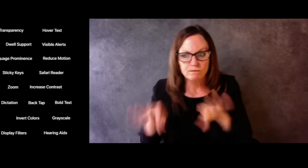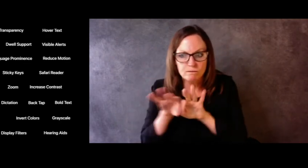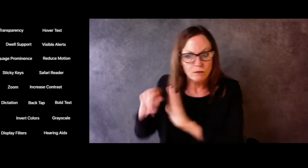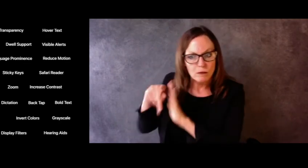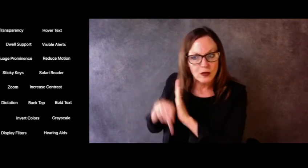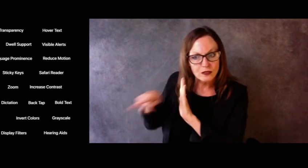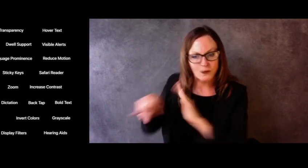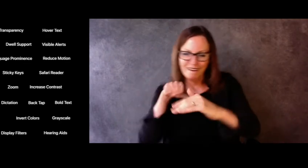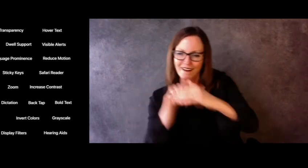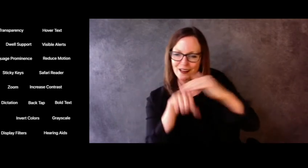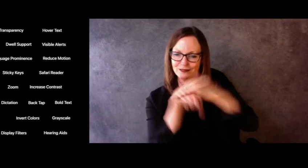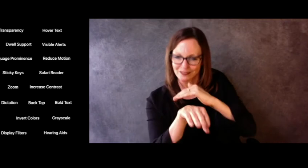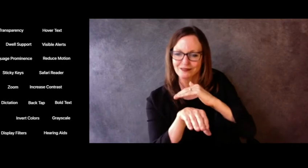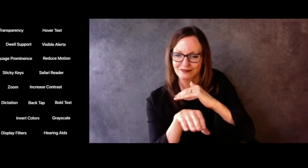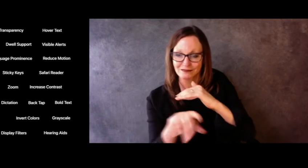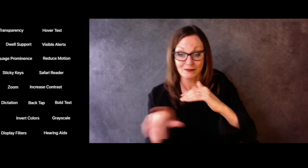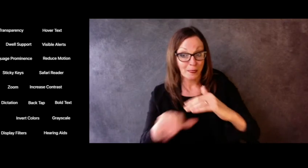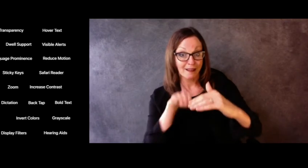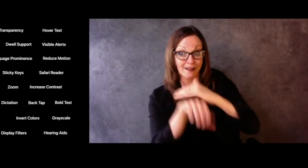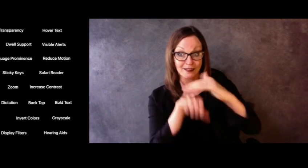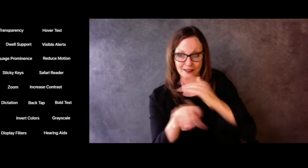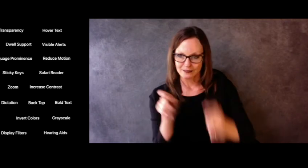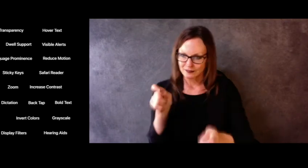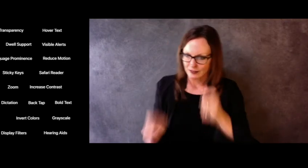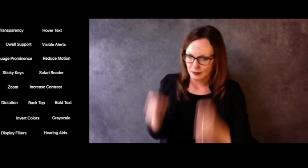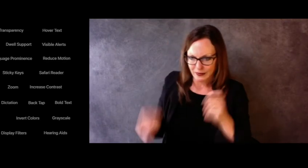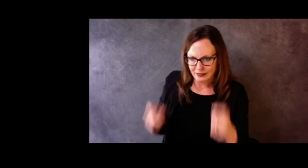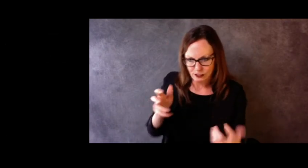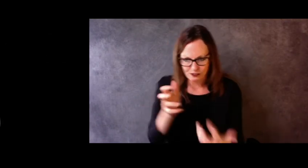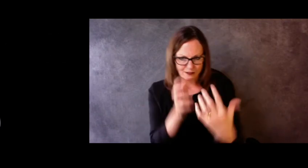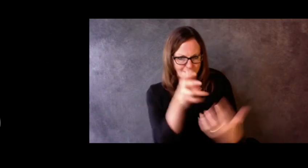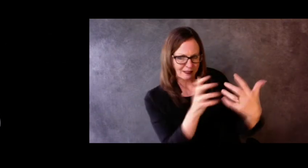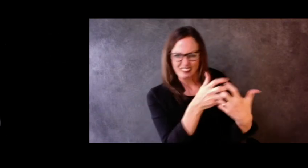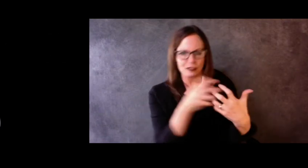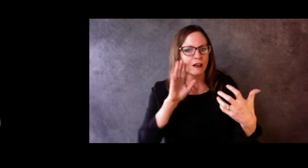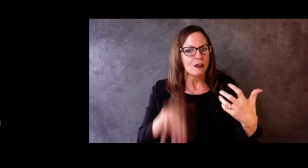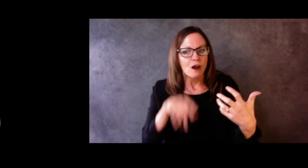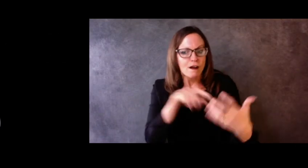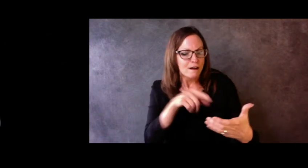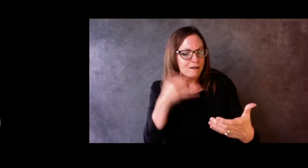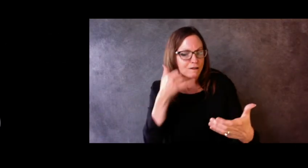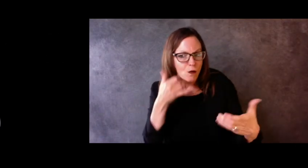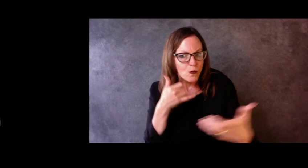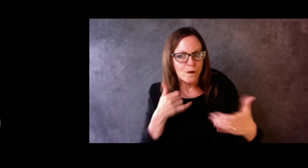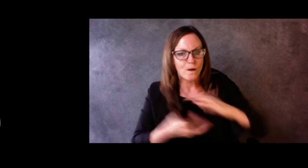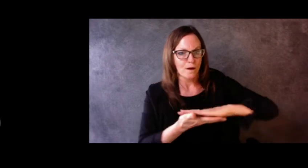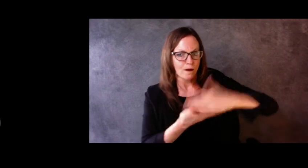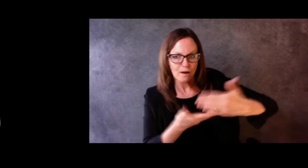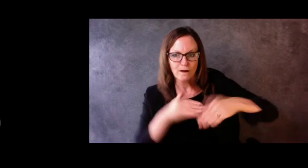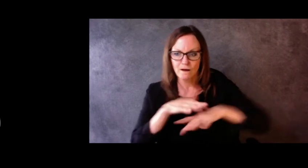everyone manifest in actual features? Well, let's explore some of our latest work. Let's start with made for iPhone hearing aids and